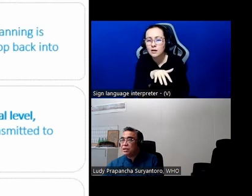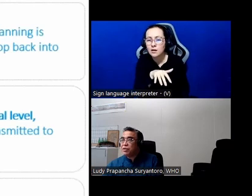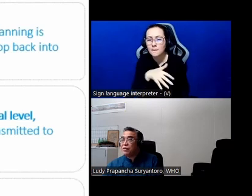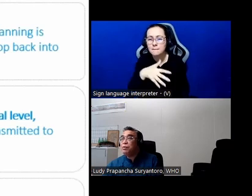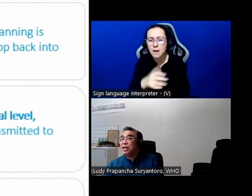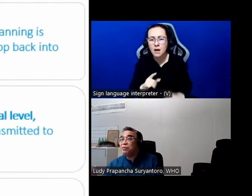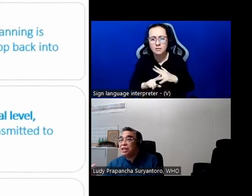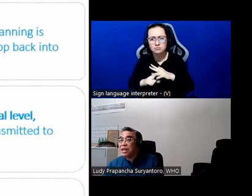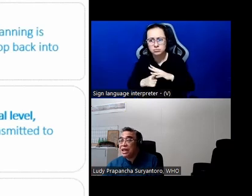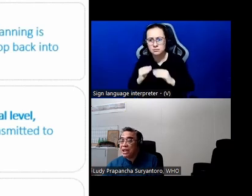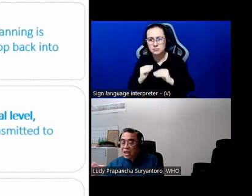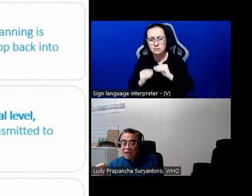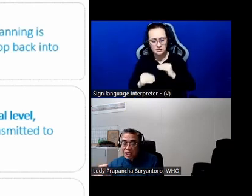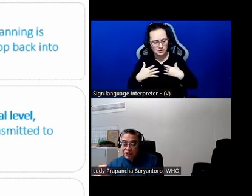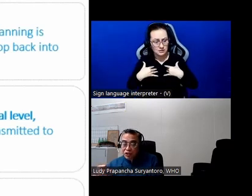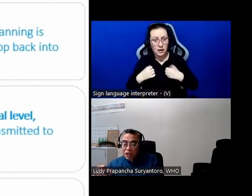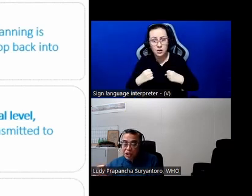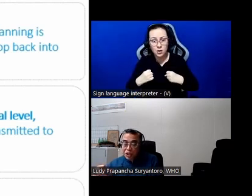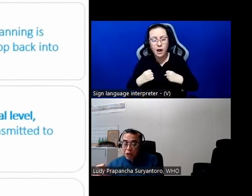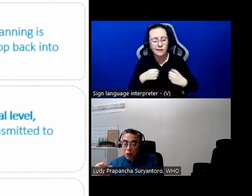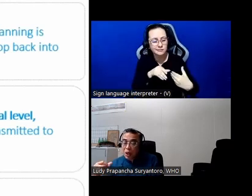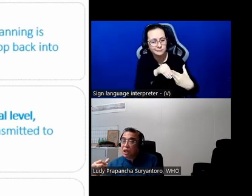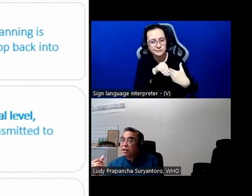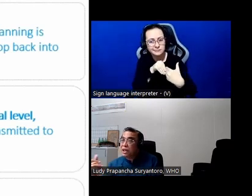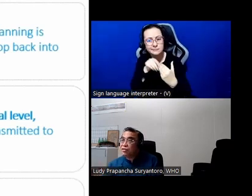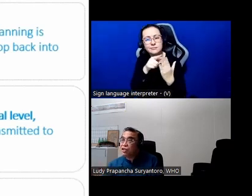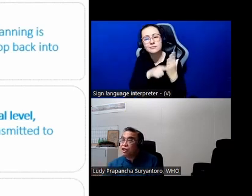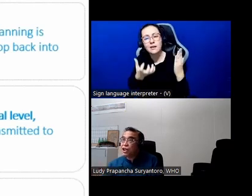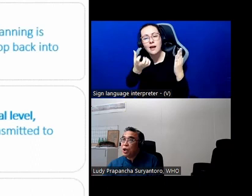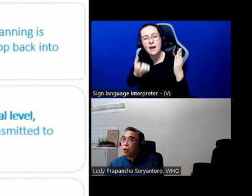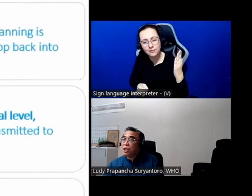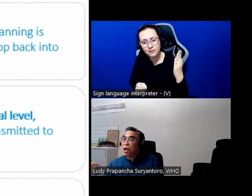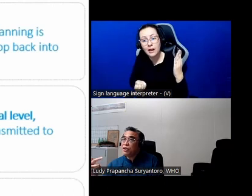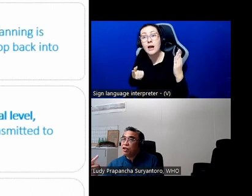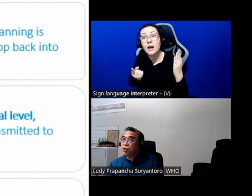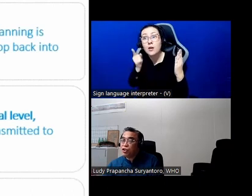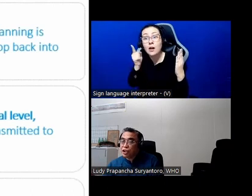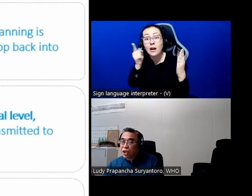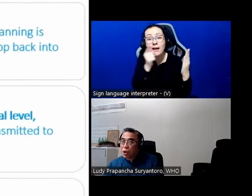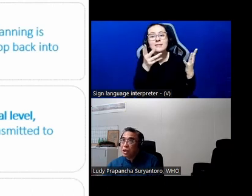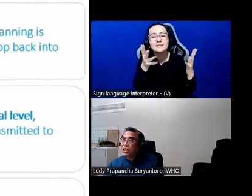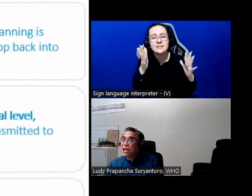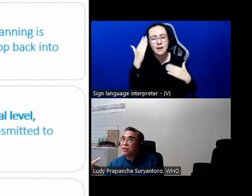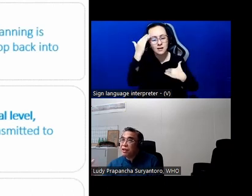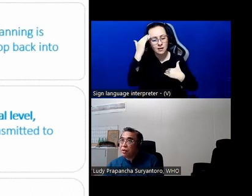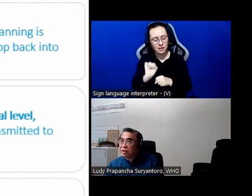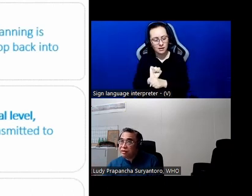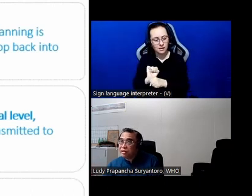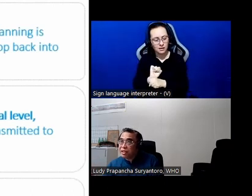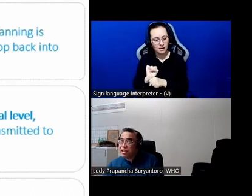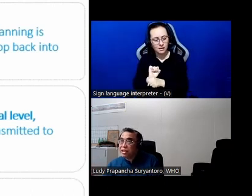page in terms of how we can mitigate the situation. What are the lessons learned? What are the solutions? What sharing